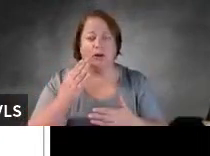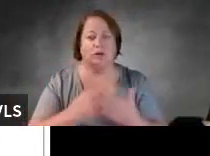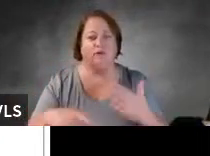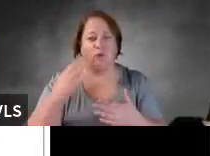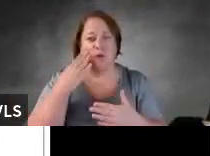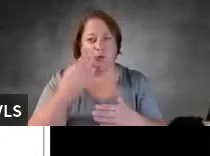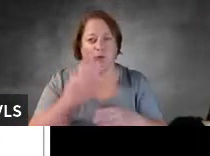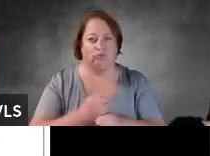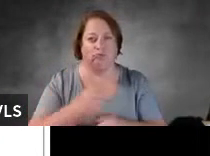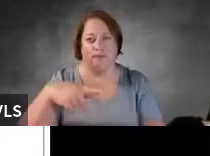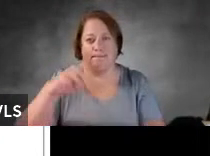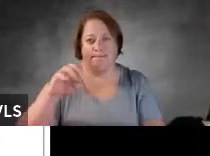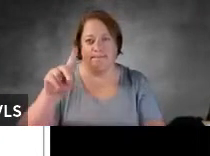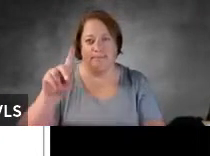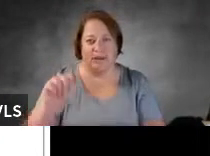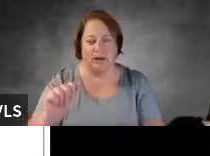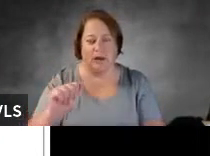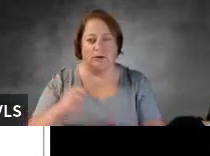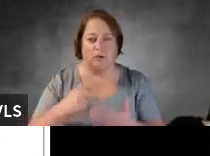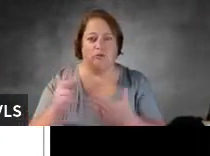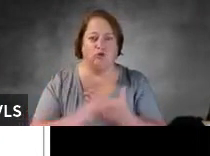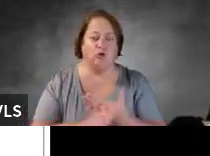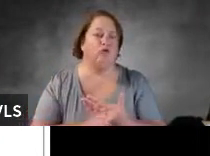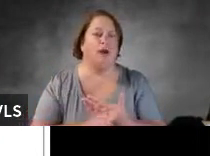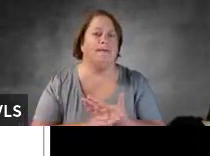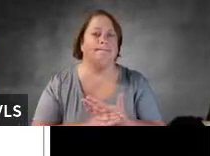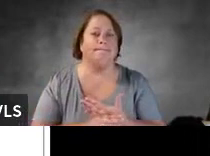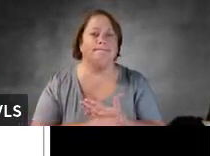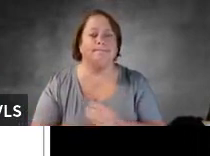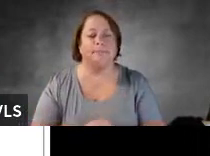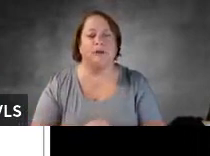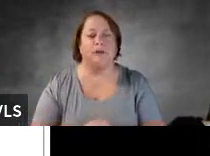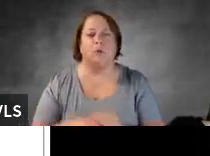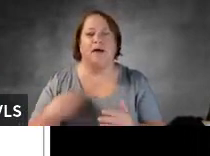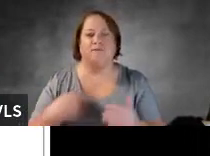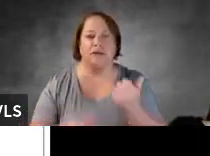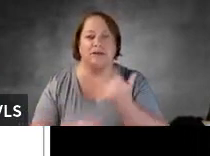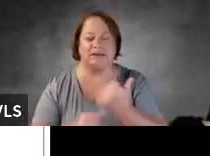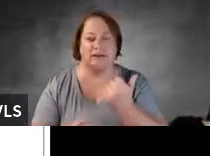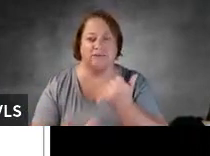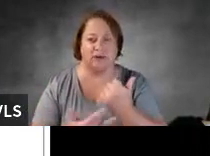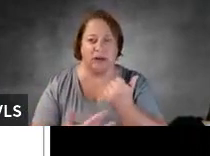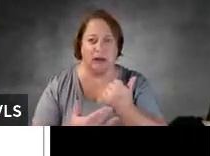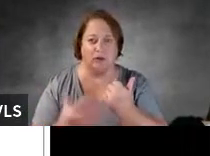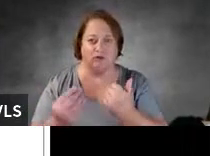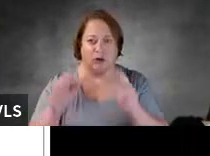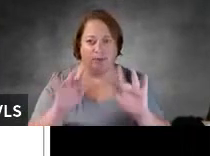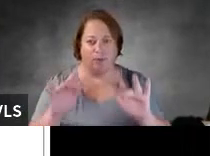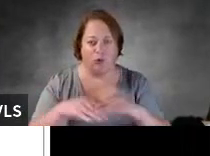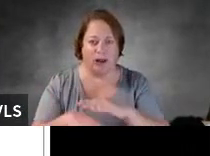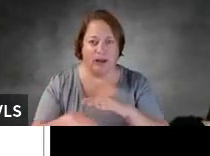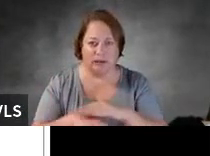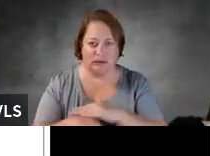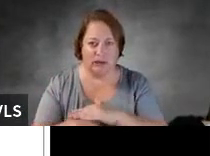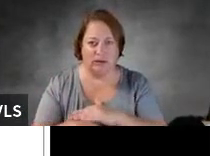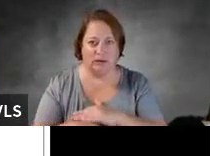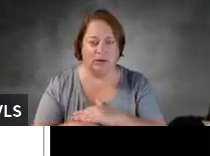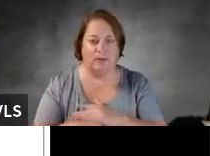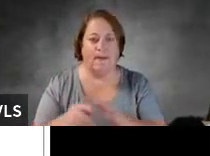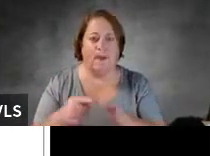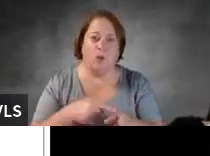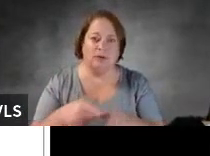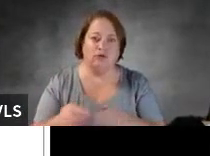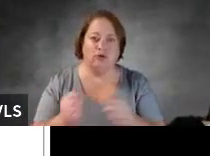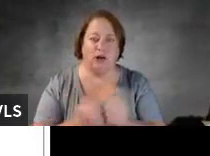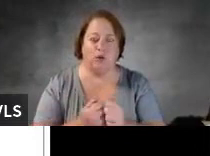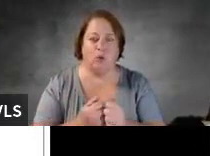PETA as a program, and the Parent Institute. We have assistive technology and computer access. We specialize with